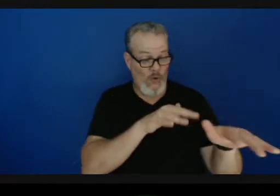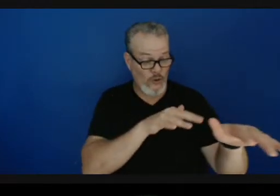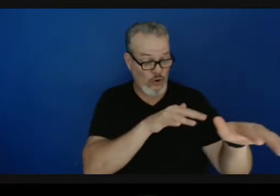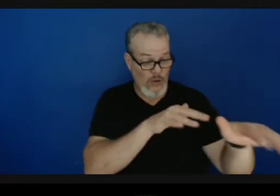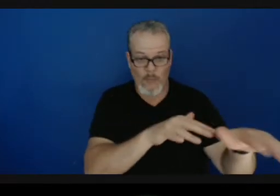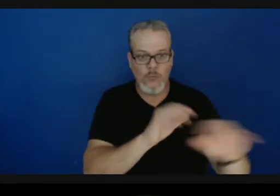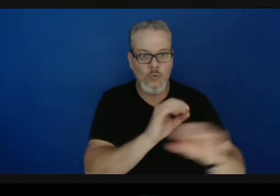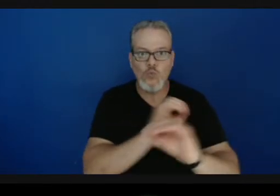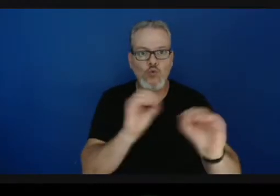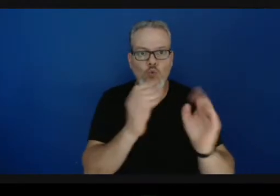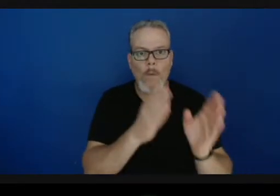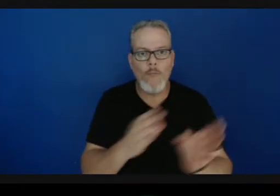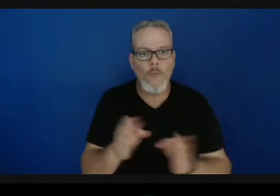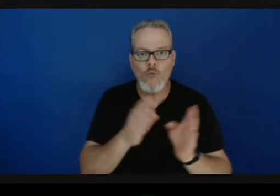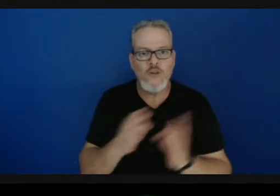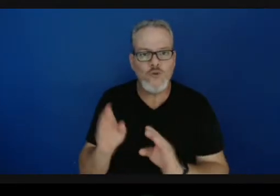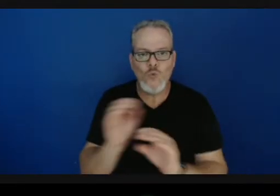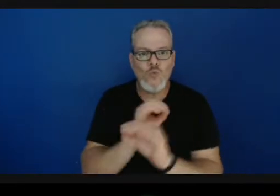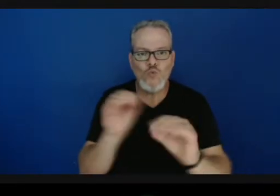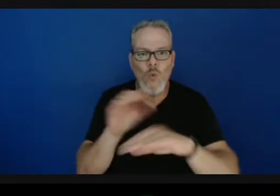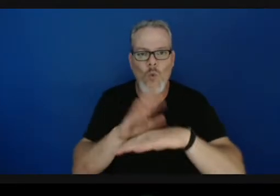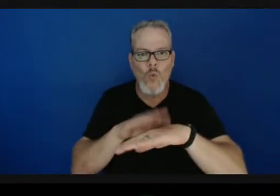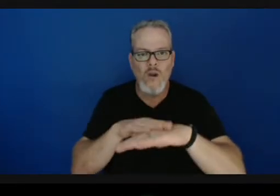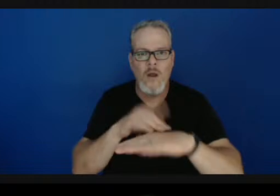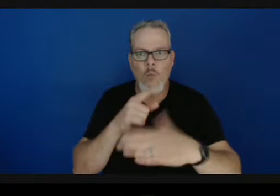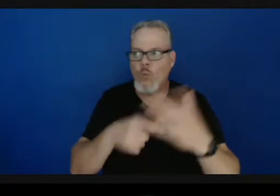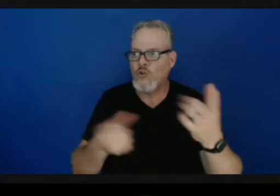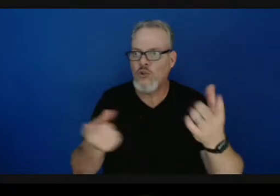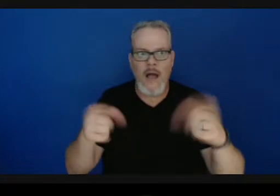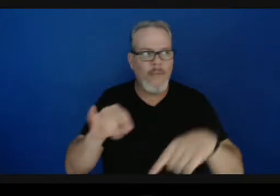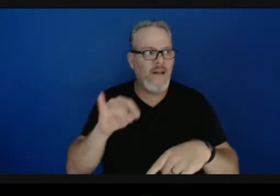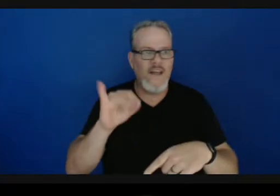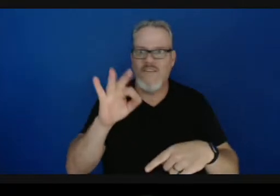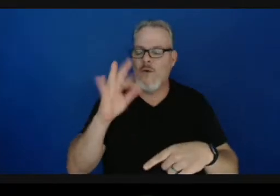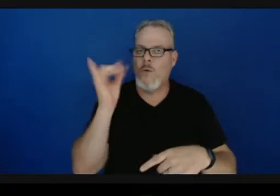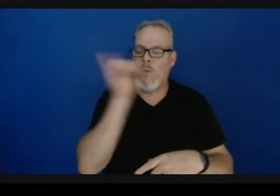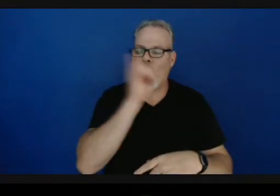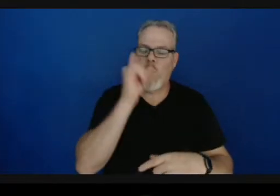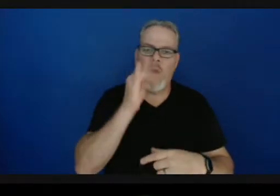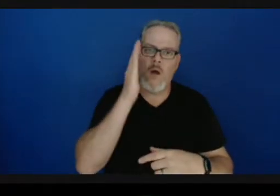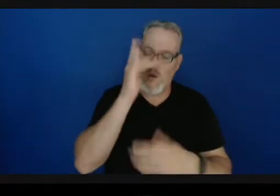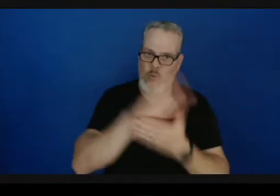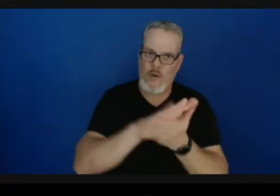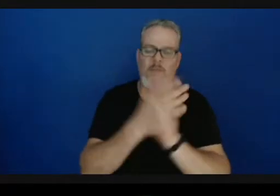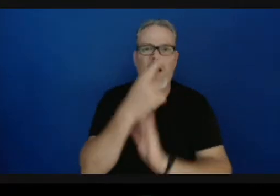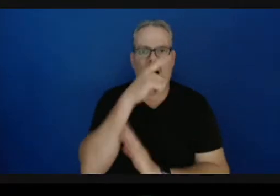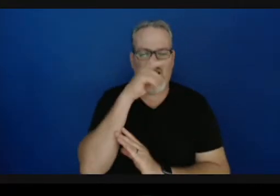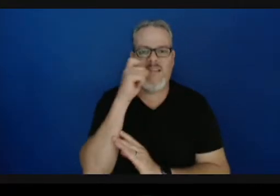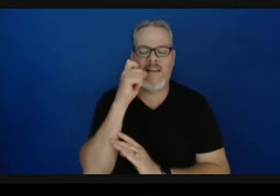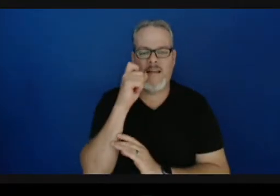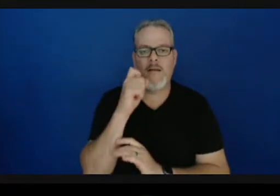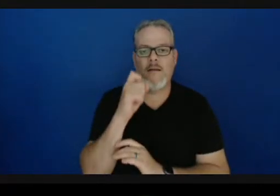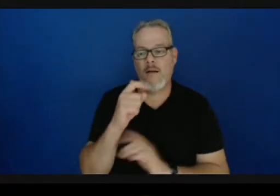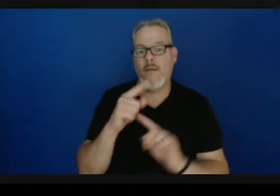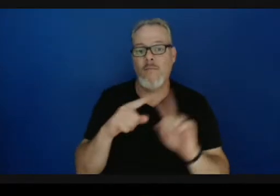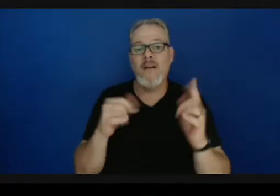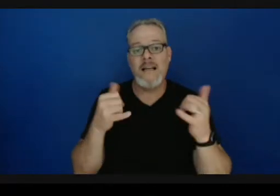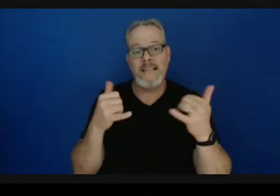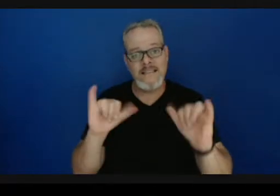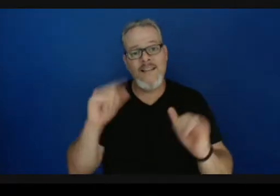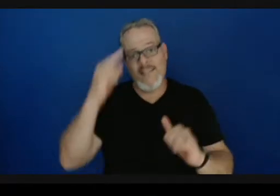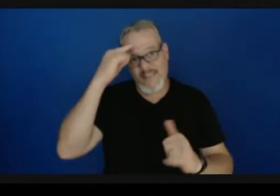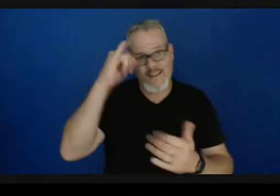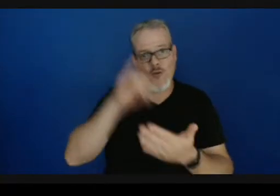preparation, no warning. What if people were all been trying to move out of there? It would have been ugly. So I still feel like that was a real, something we can learn from.